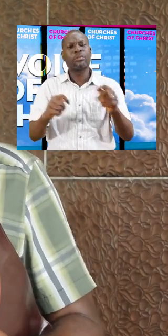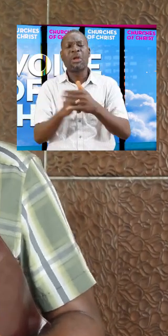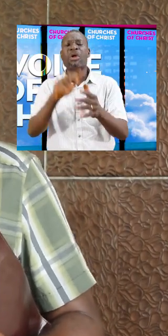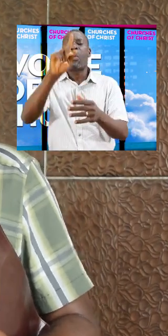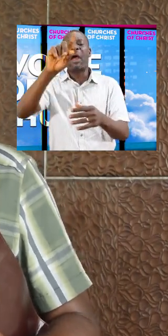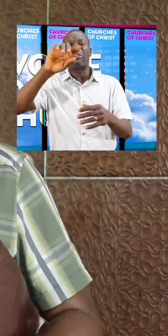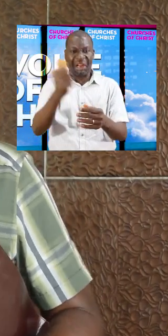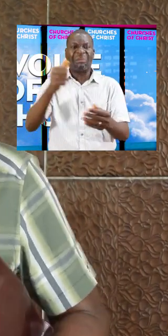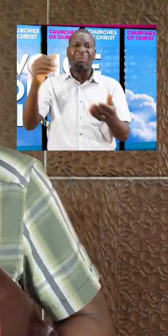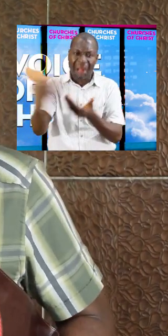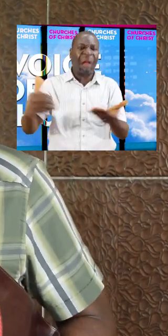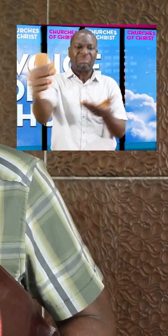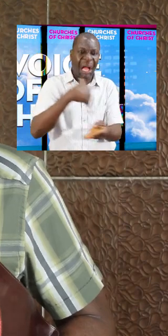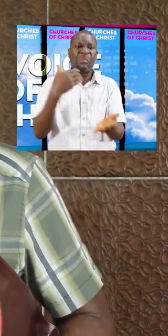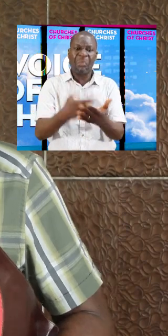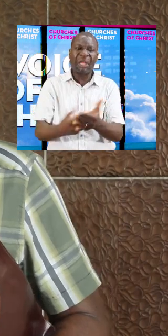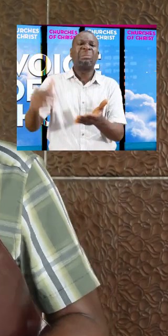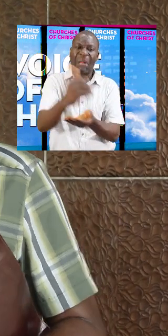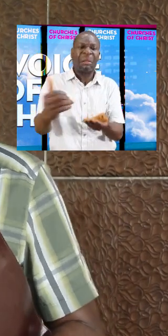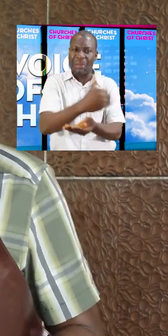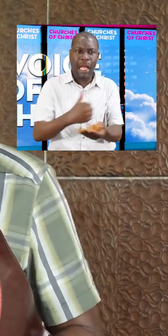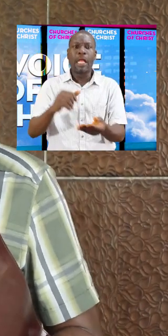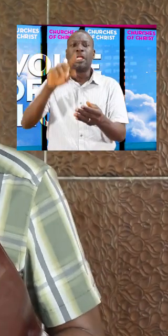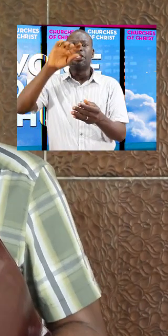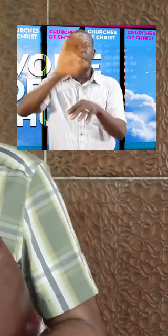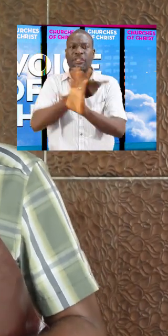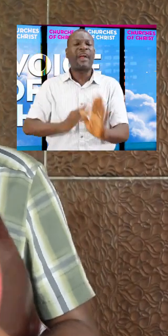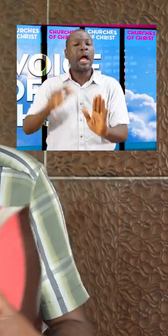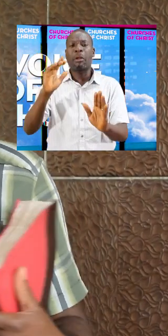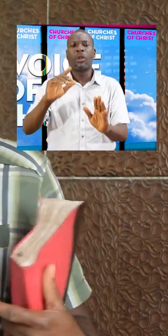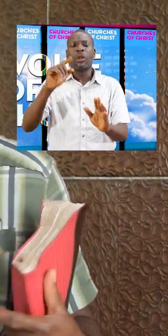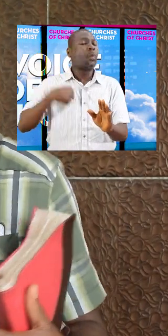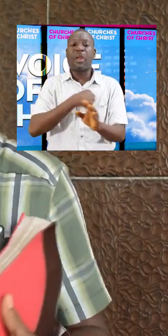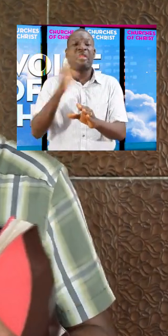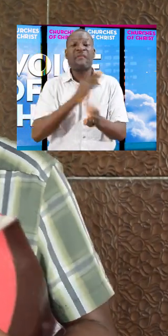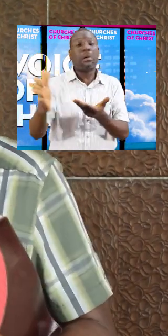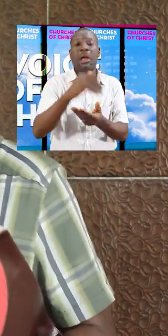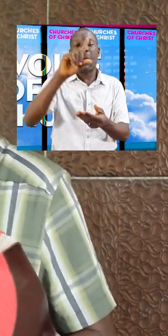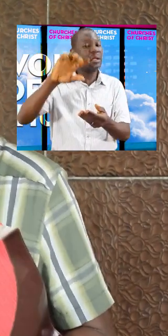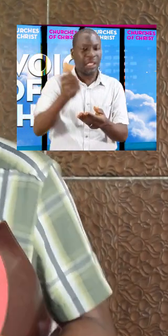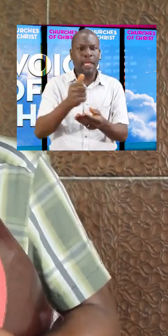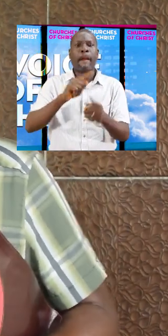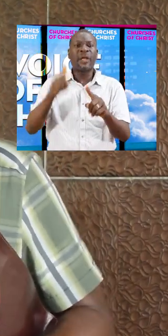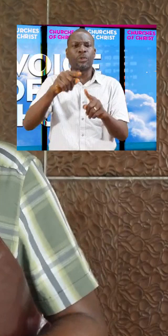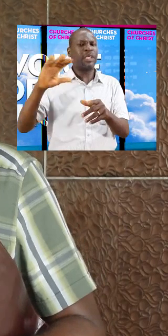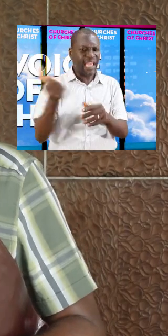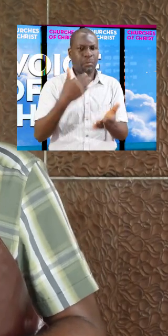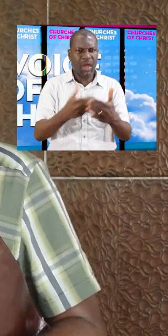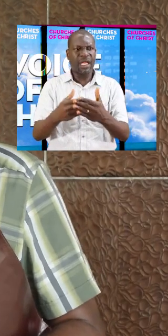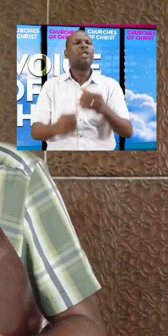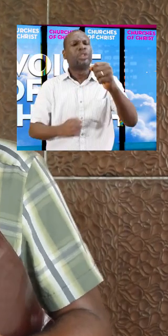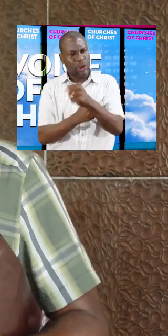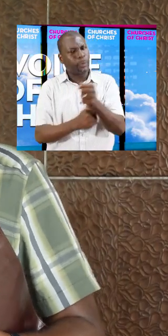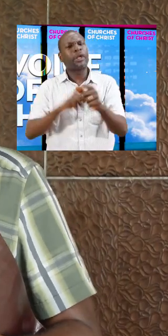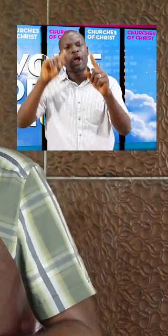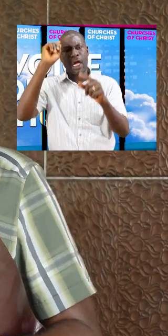a mo ajeje Church of Christ ye nyi tight o Montuso odudu na moje na ekoka na mo bepen ache yare no momfa bi enko bo aban na omso